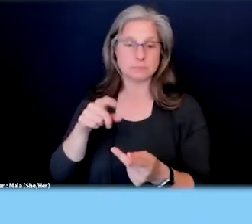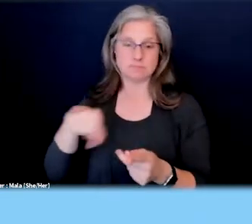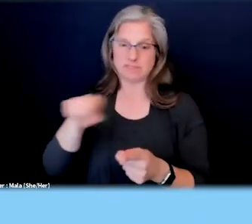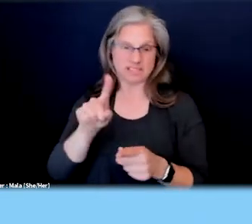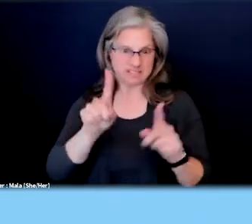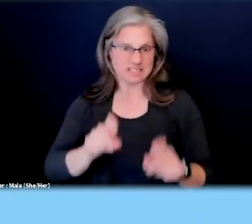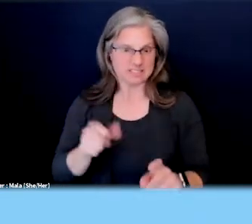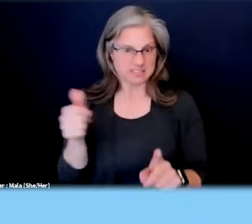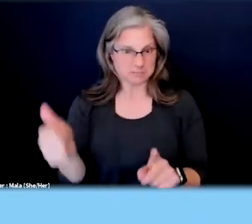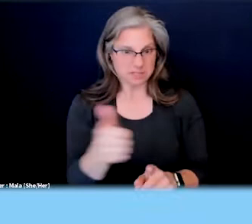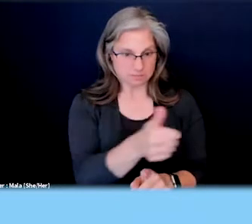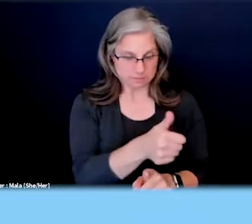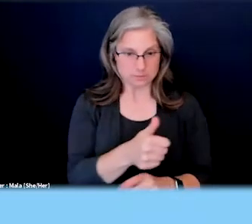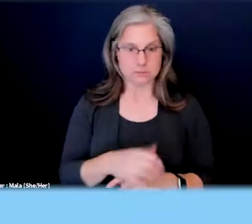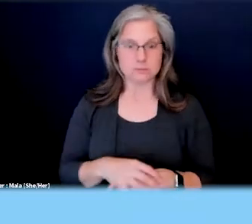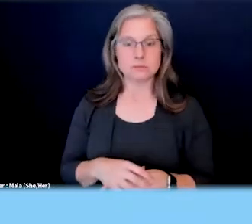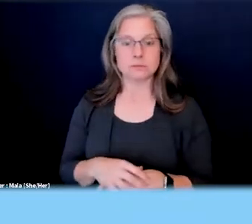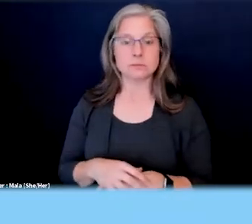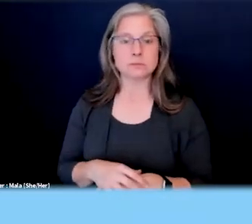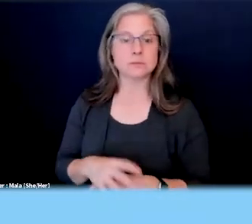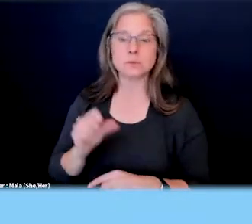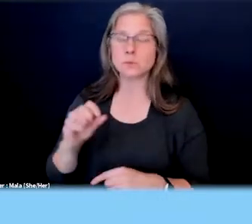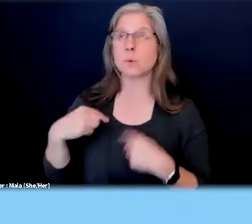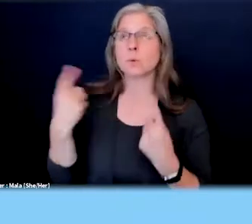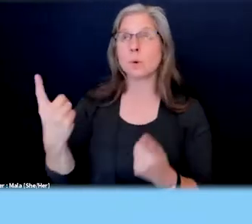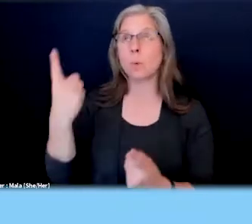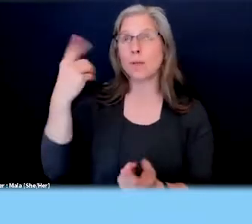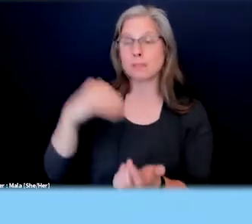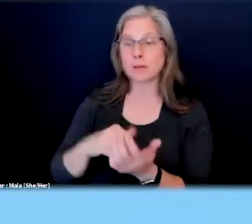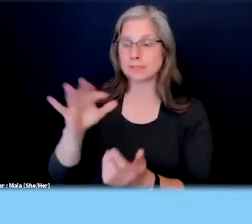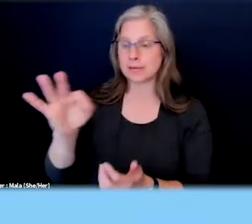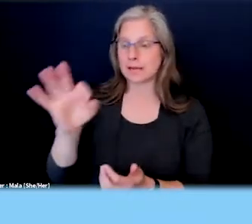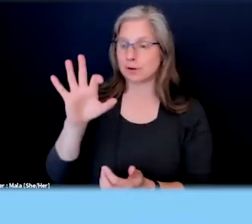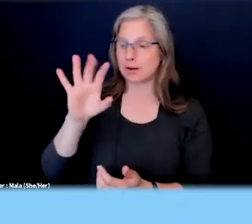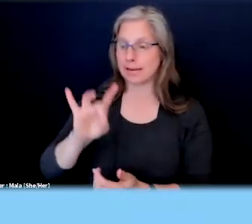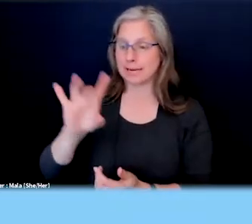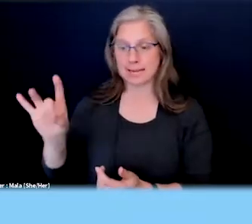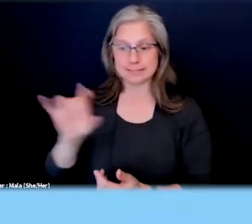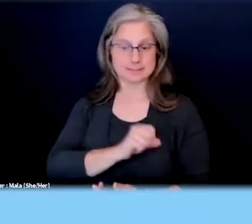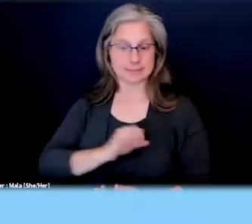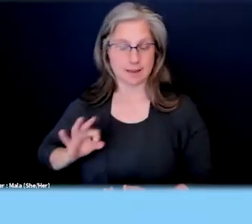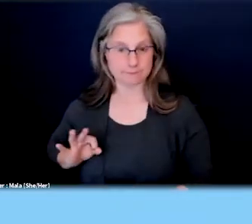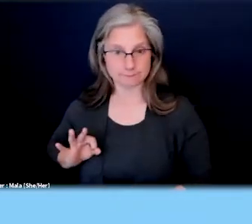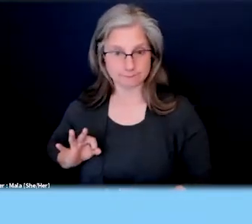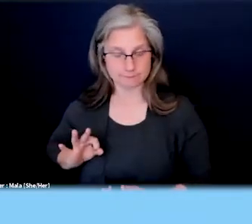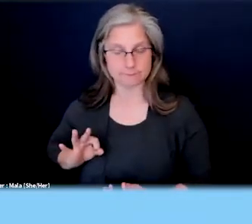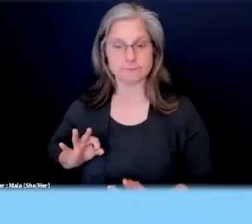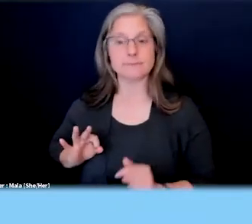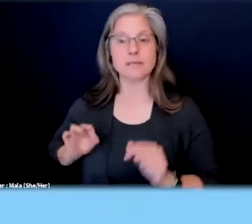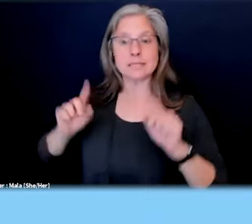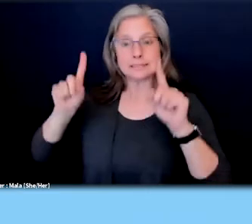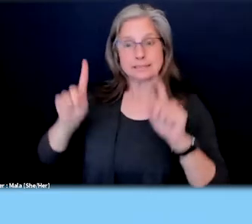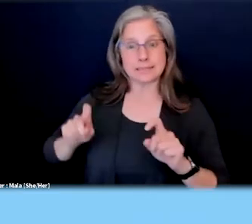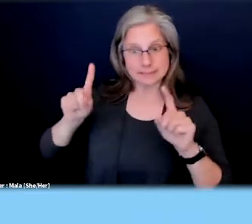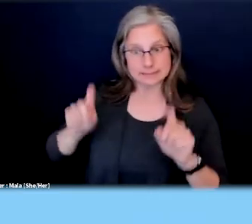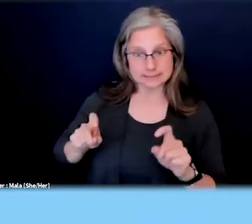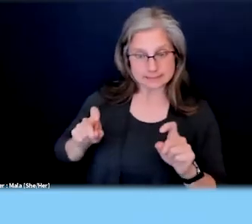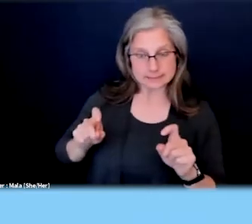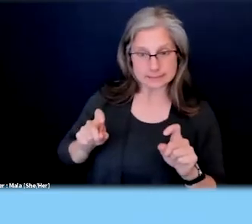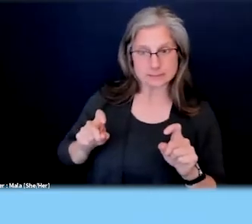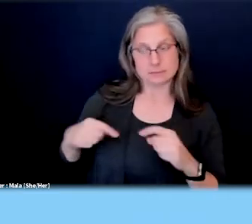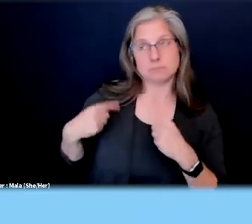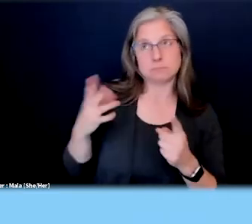So we have had 1,988 staff tests completed since